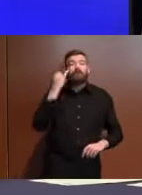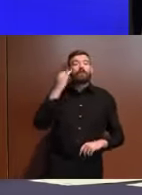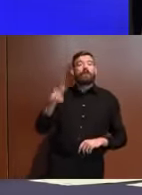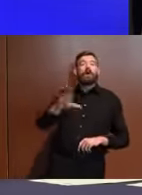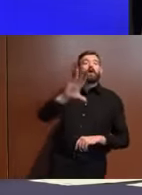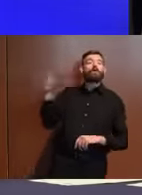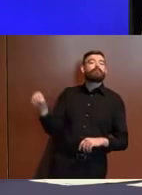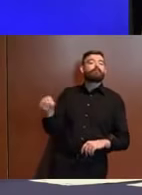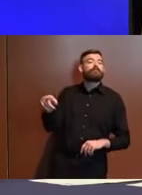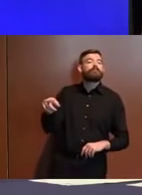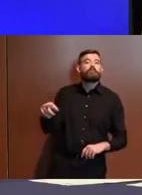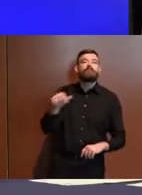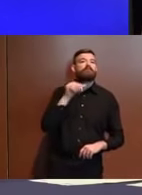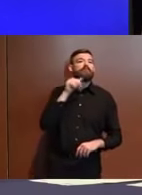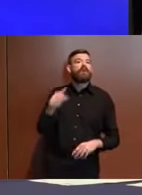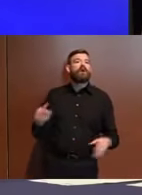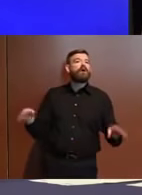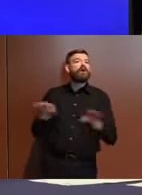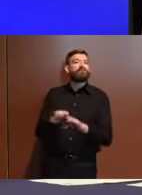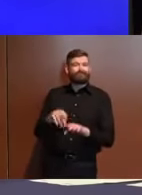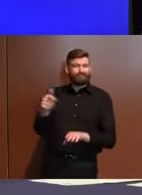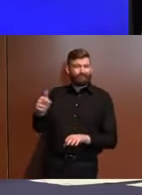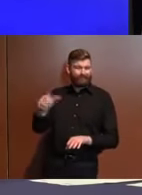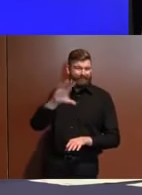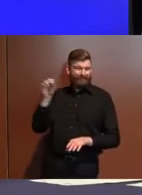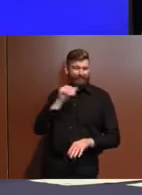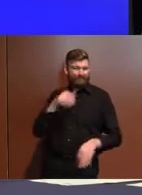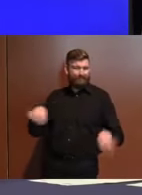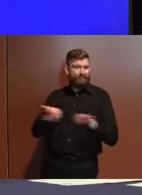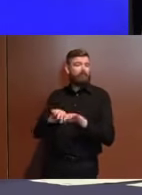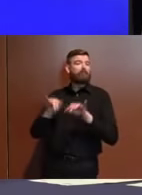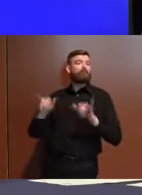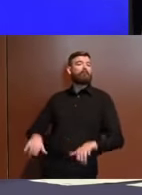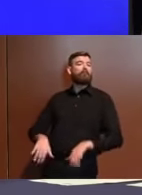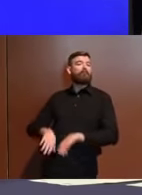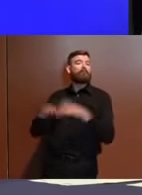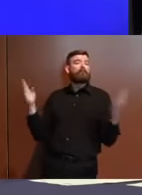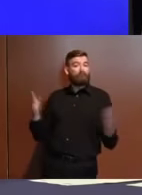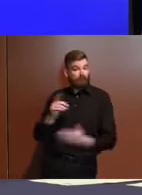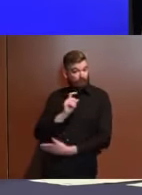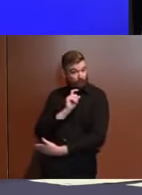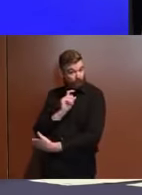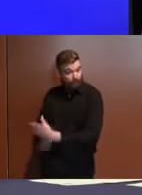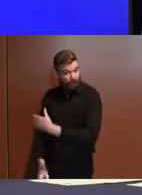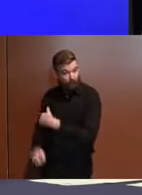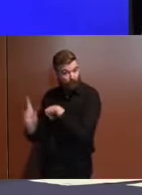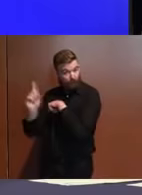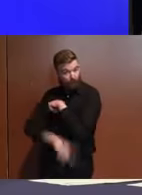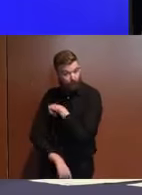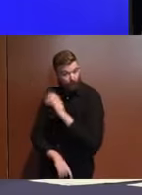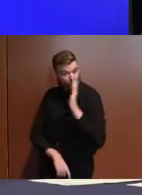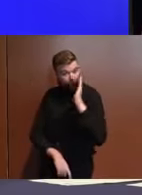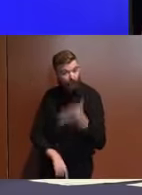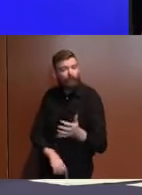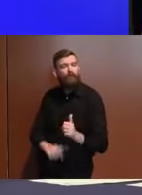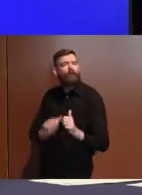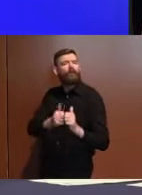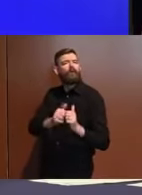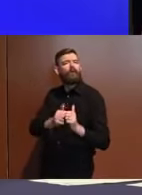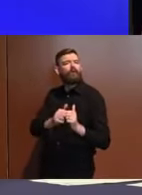on the non-essential list, what kind of charges will they face, and have you given out any charges for that? Is that it? Yeah.